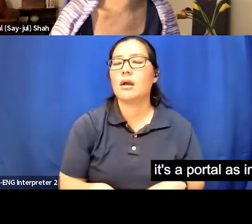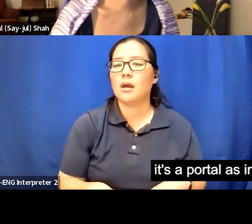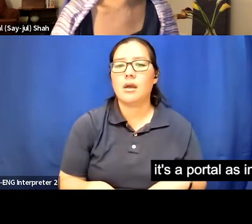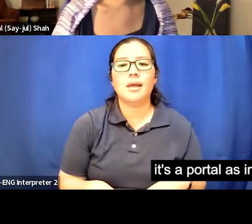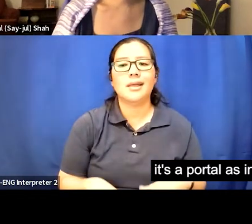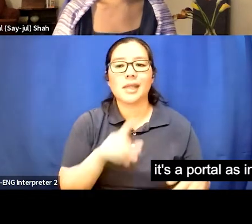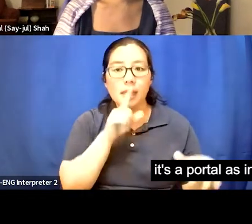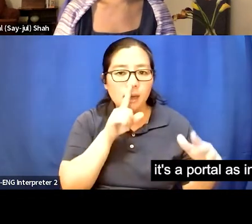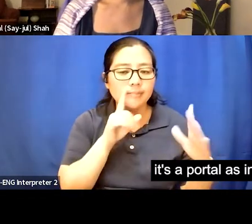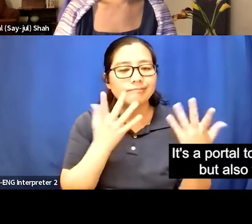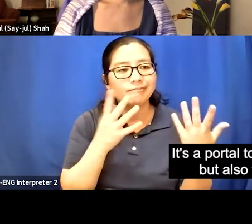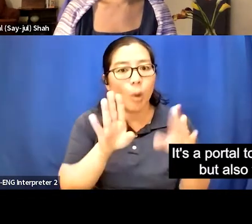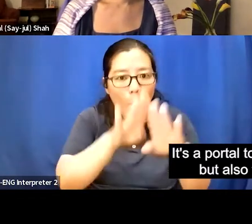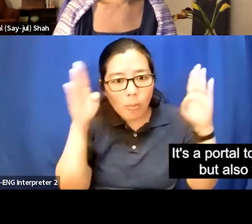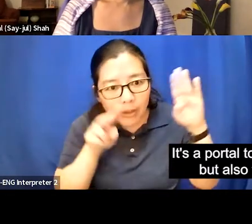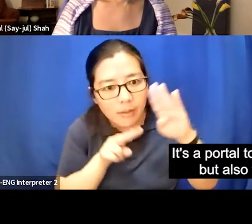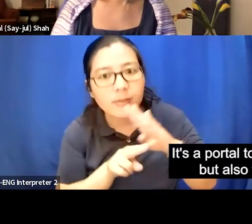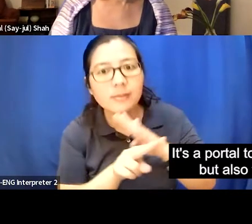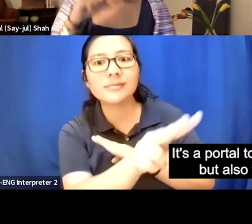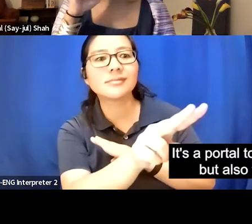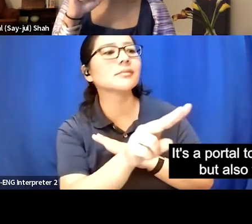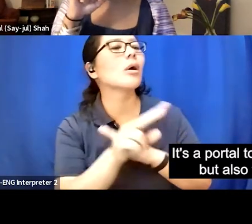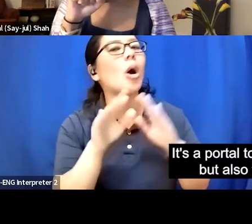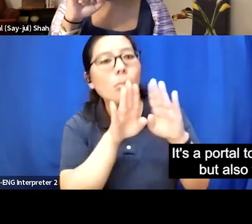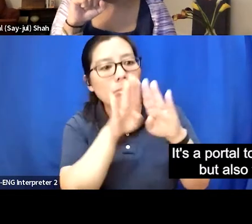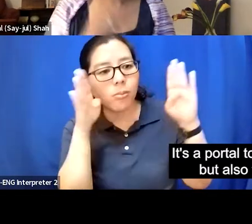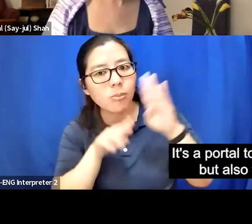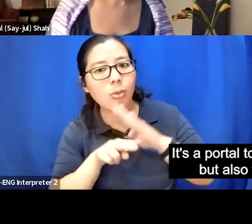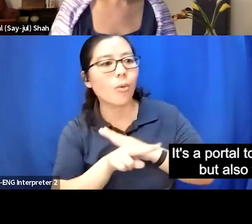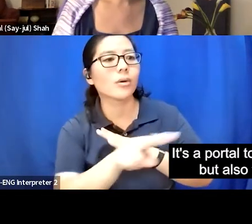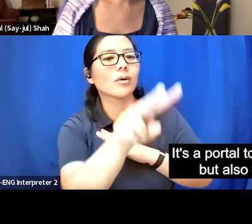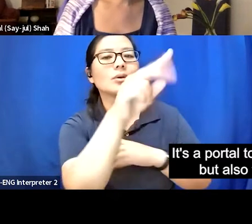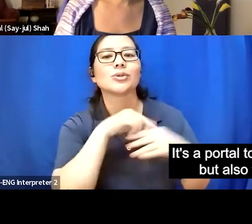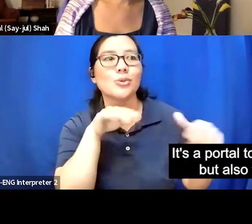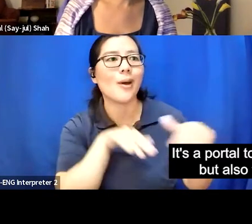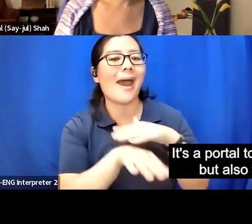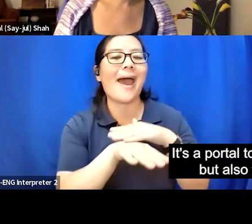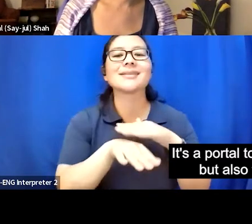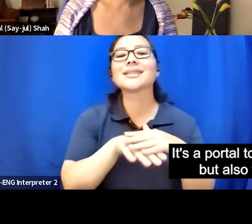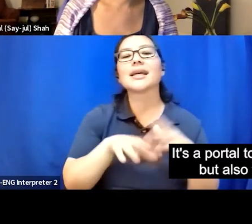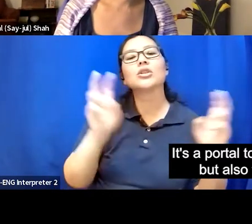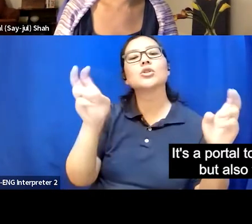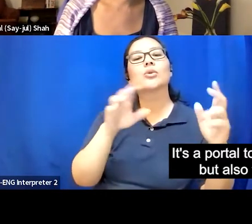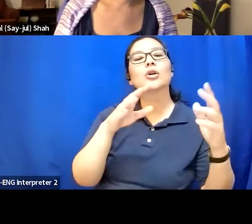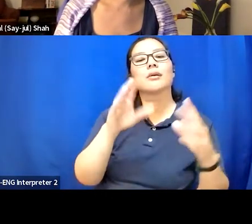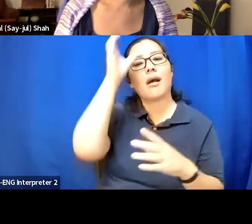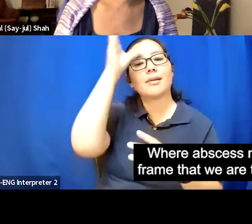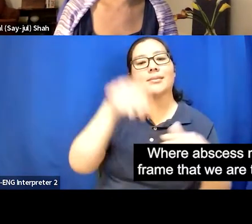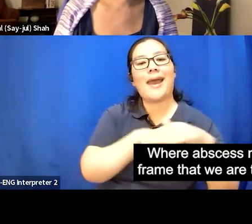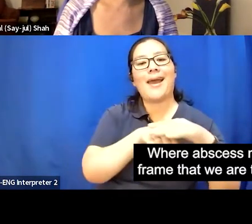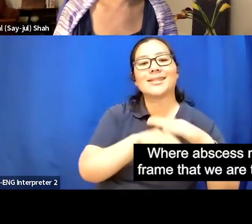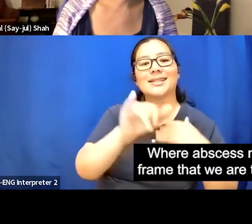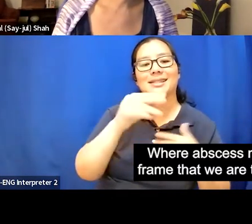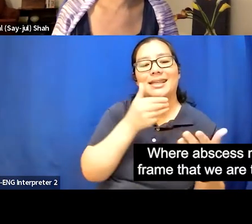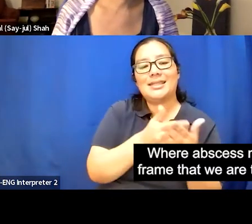as in our title of this talk. It's a portal to access intimacy, but also to the future,